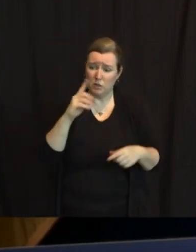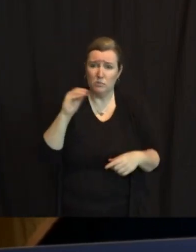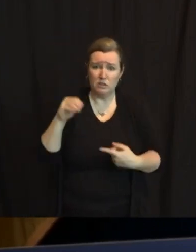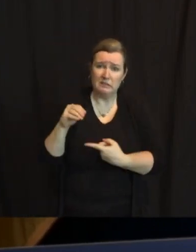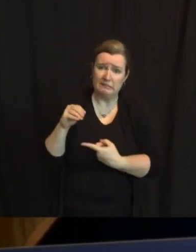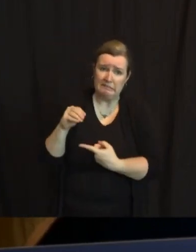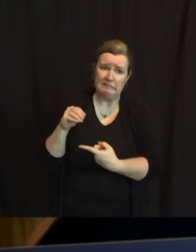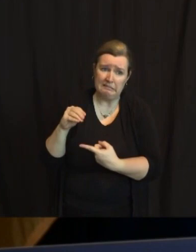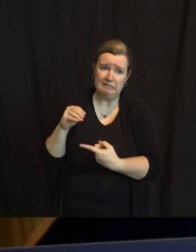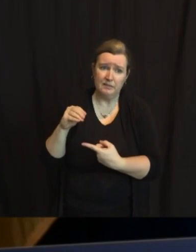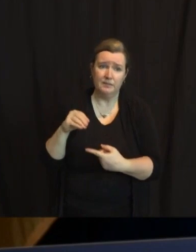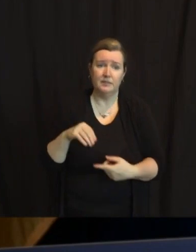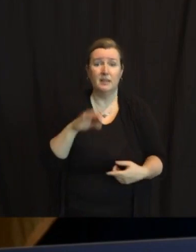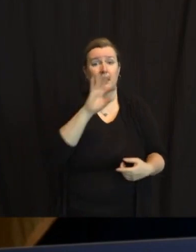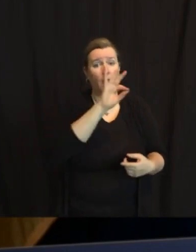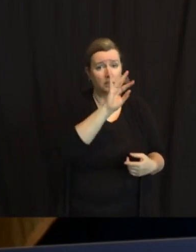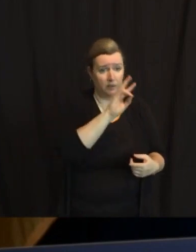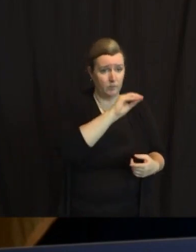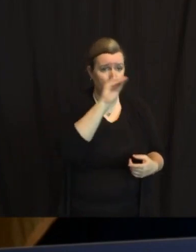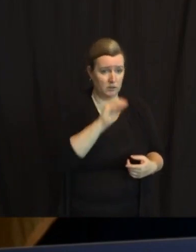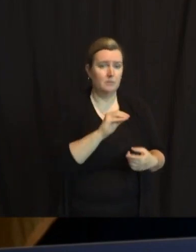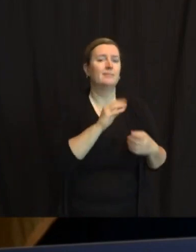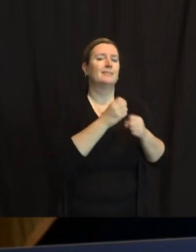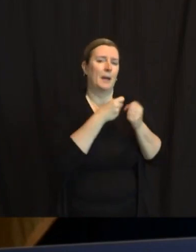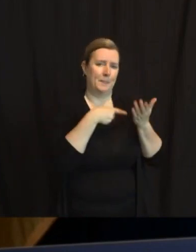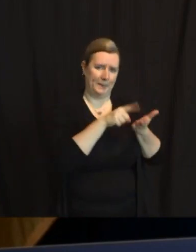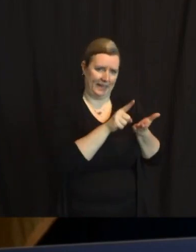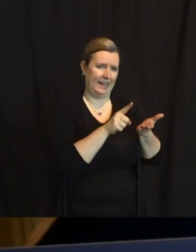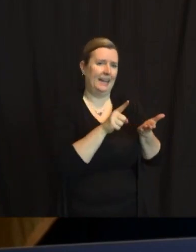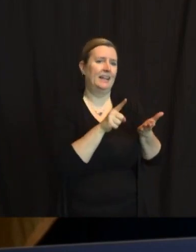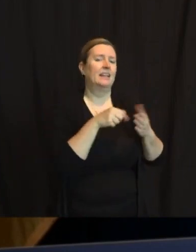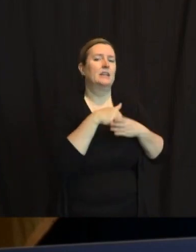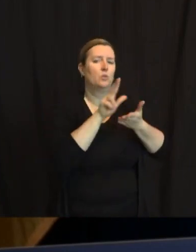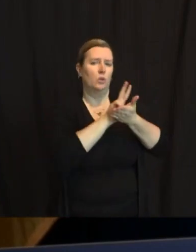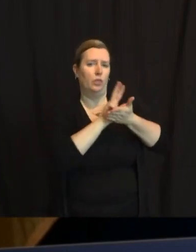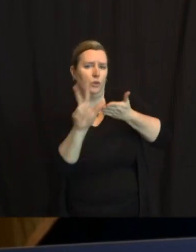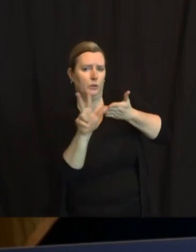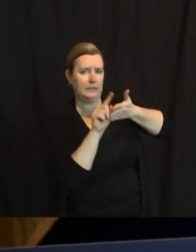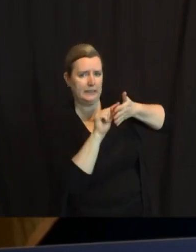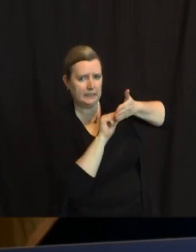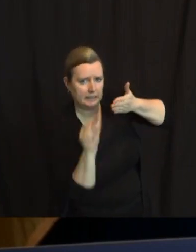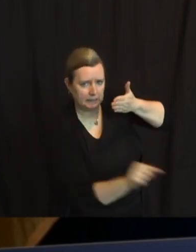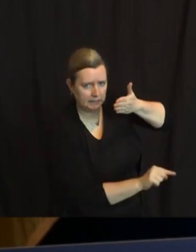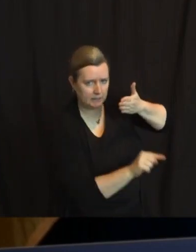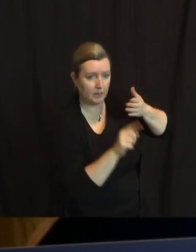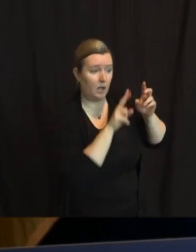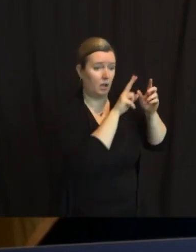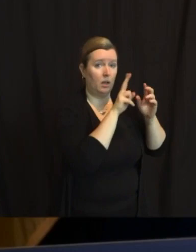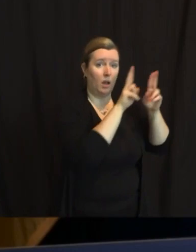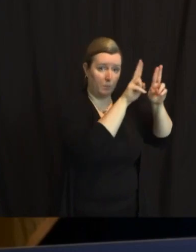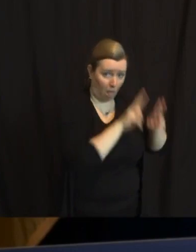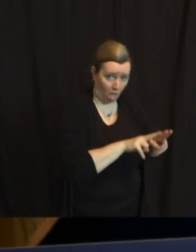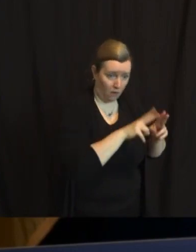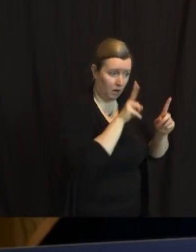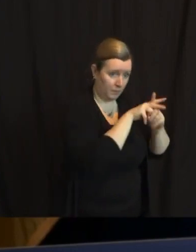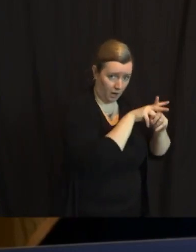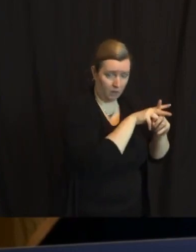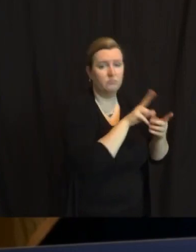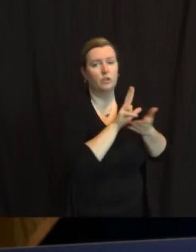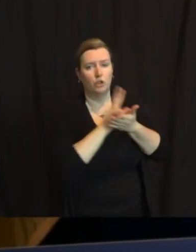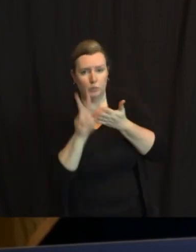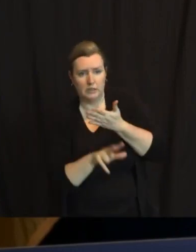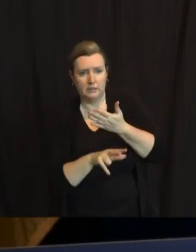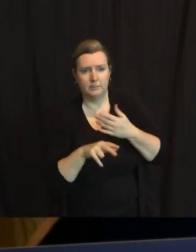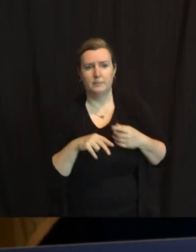weeks. On the chatbots, real quick, that was a partnership we started a few weeks ago with the Office of Innovation, which is going to, we have so much information on our